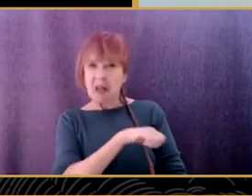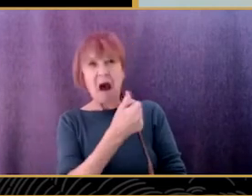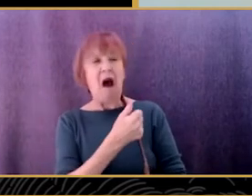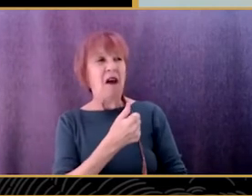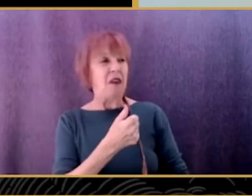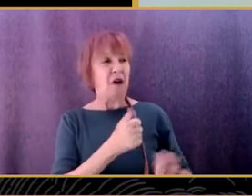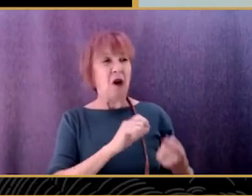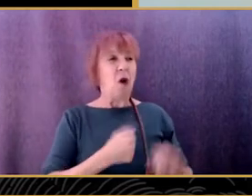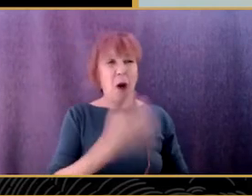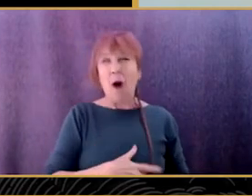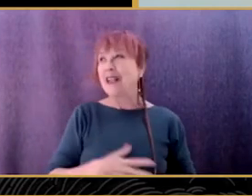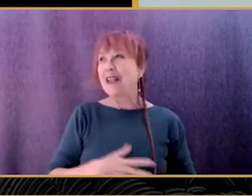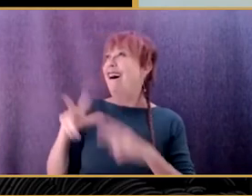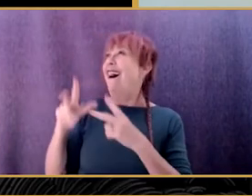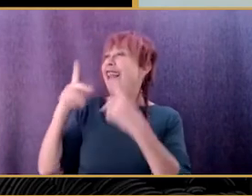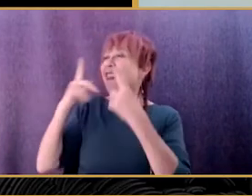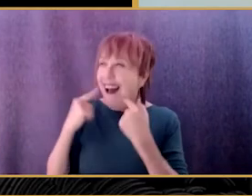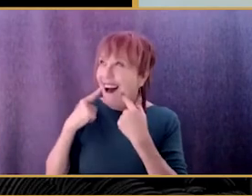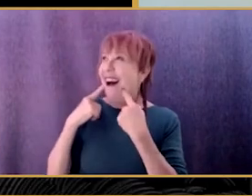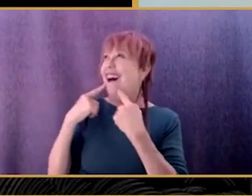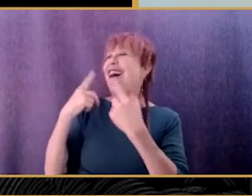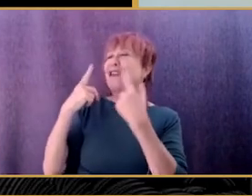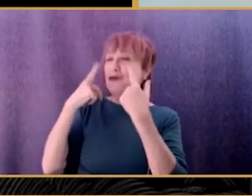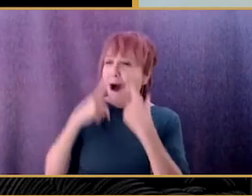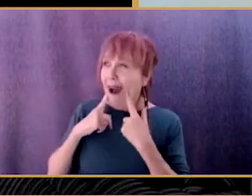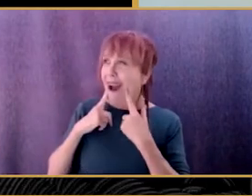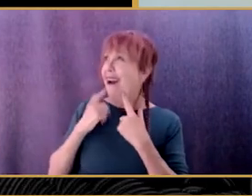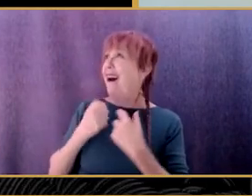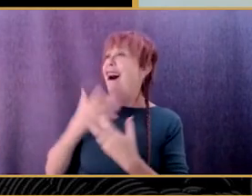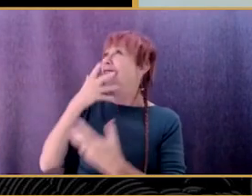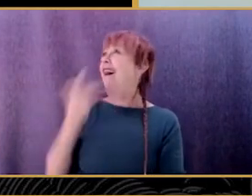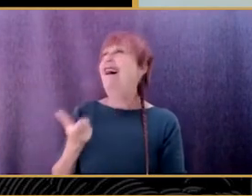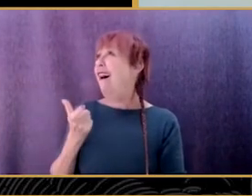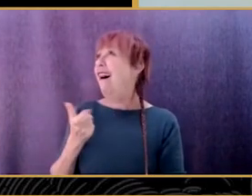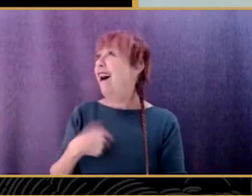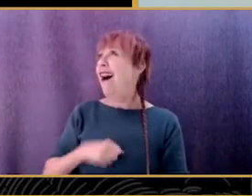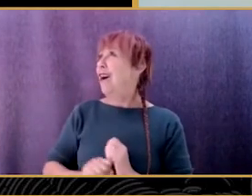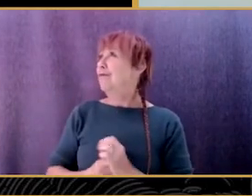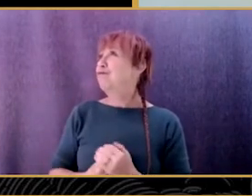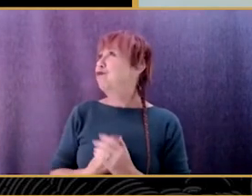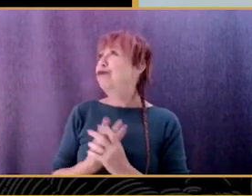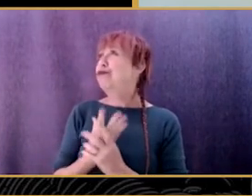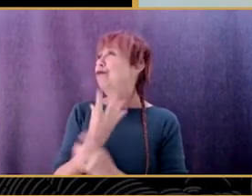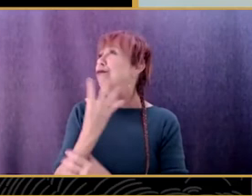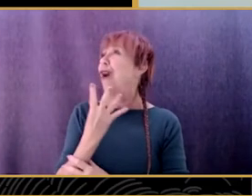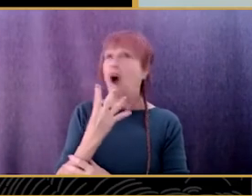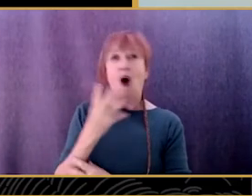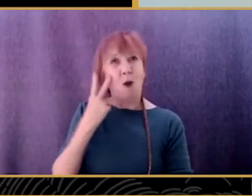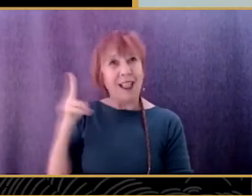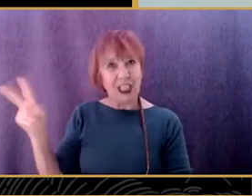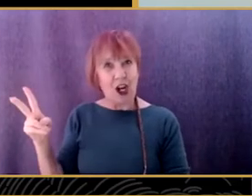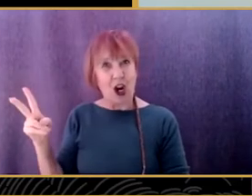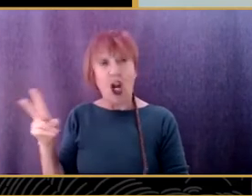poets were crying and laughing and marveling and growing in the front row Watching her read poems from what would become